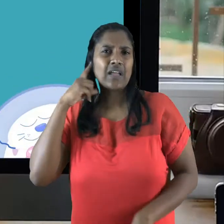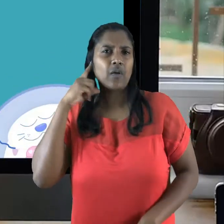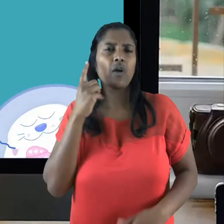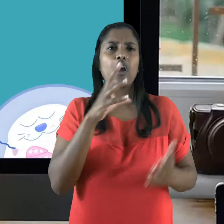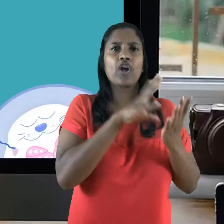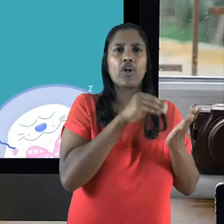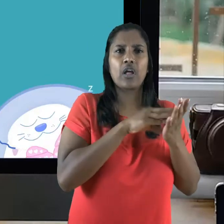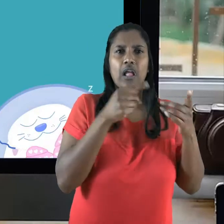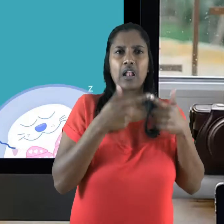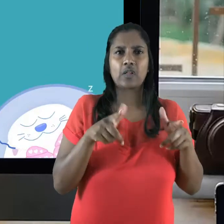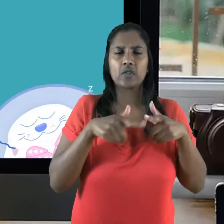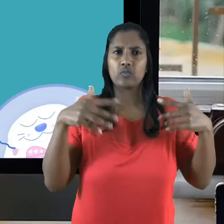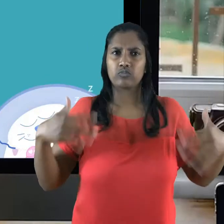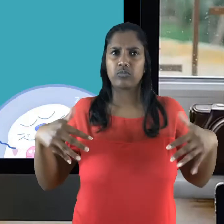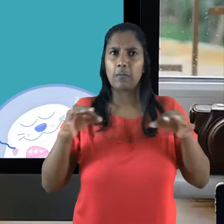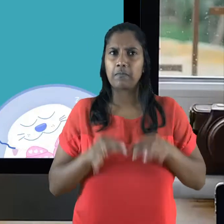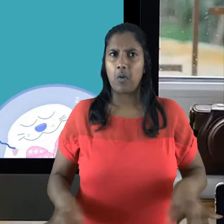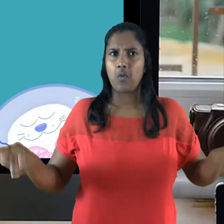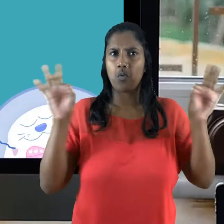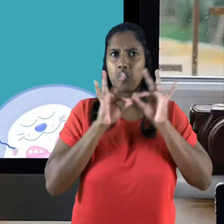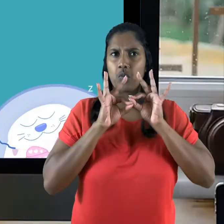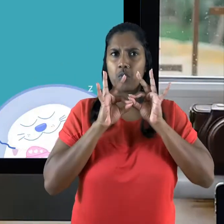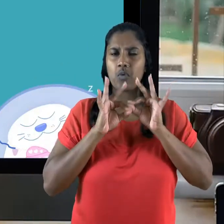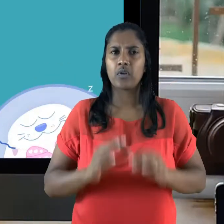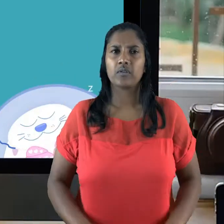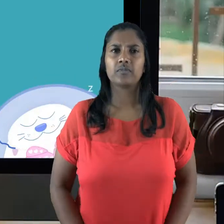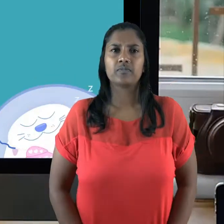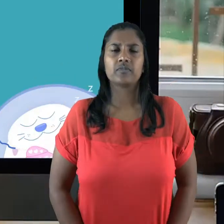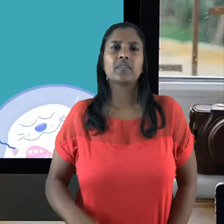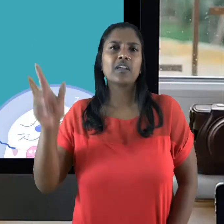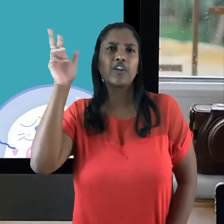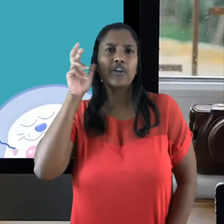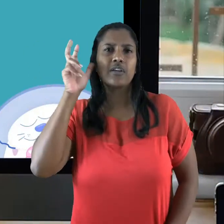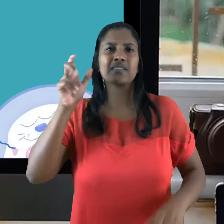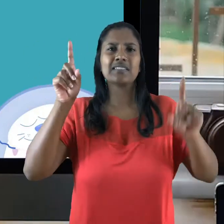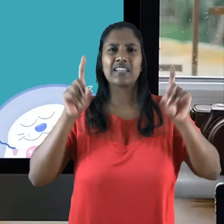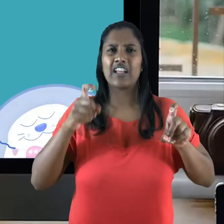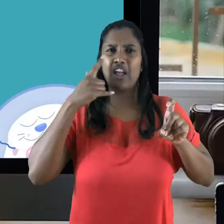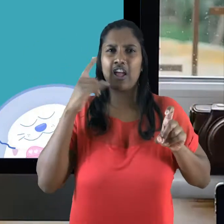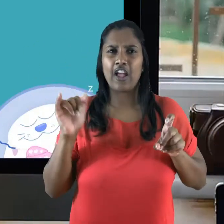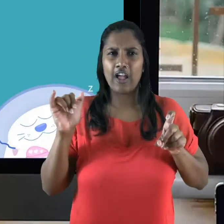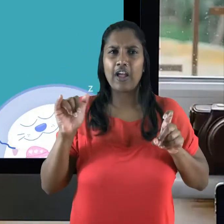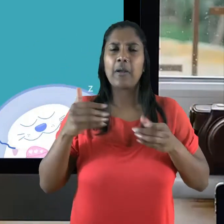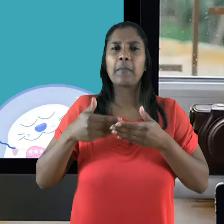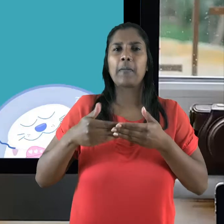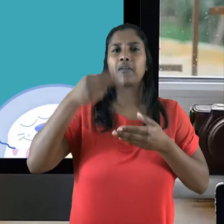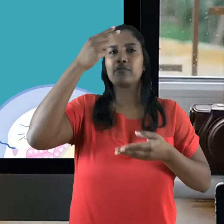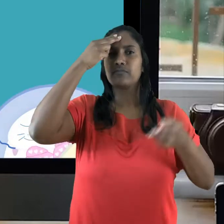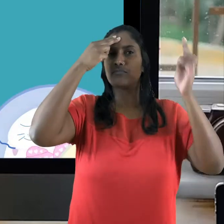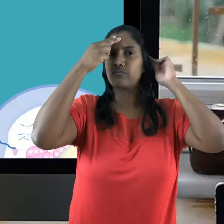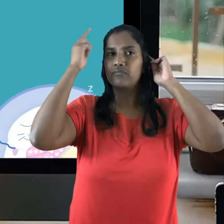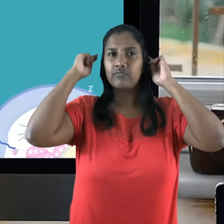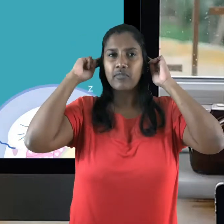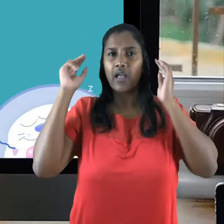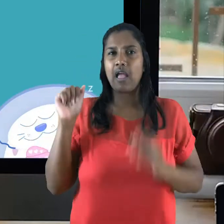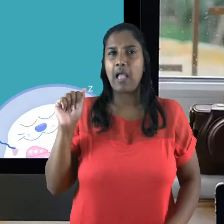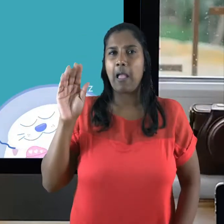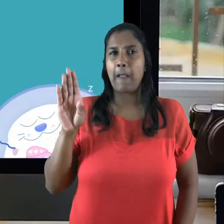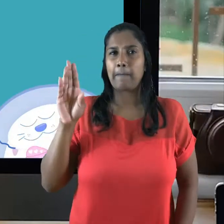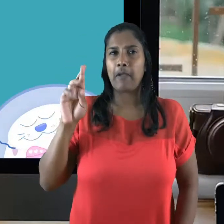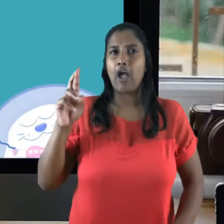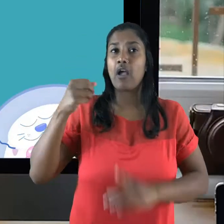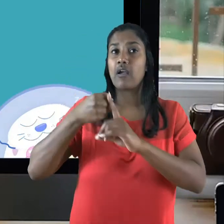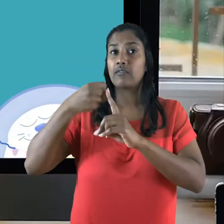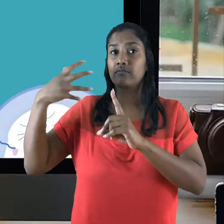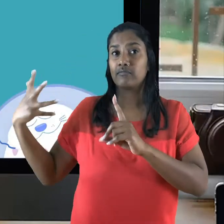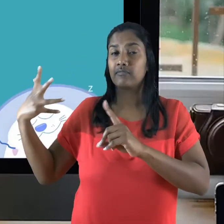learn to make sounds and eventually speak. As part of this assessment, your child will receive an ABR test.